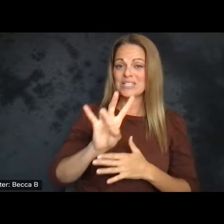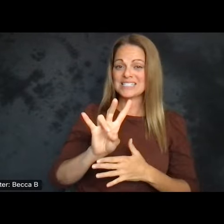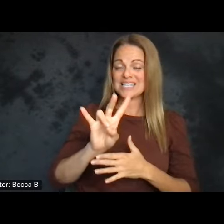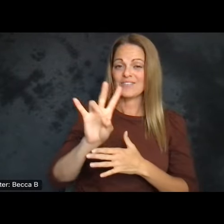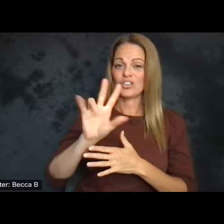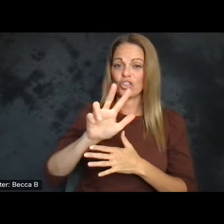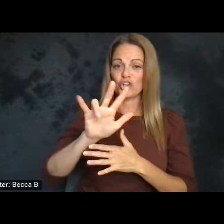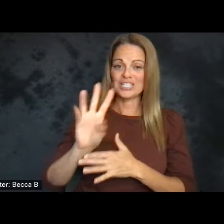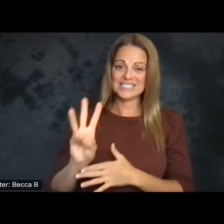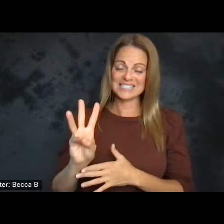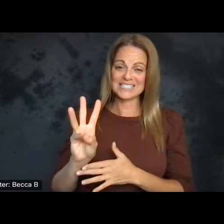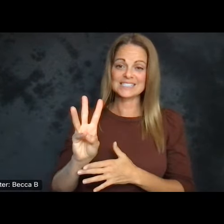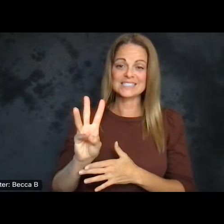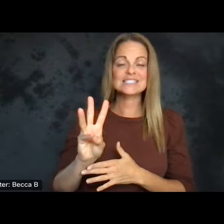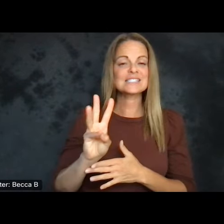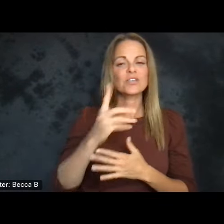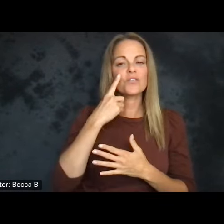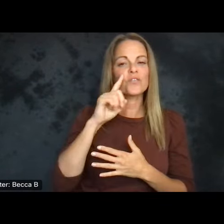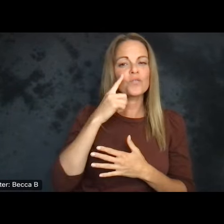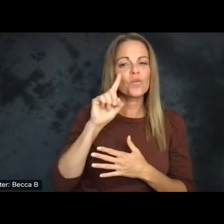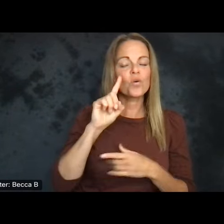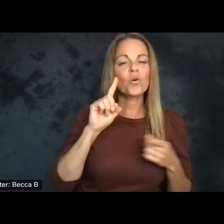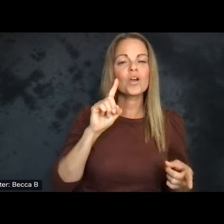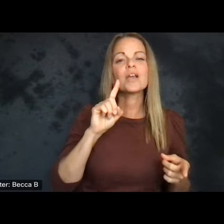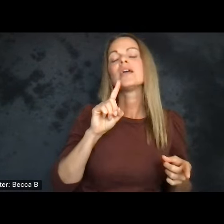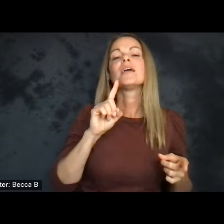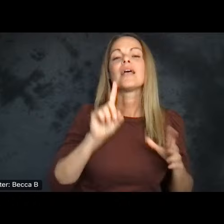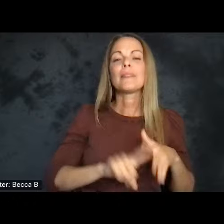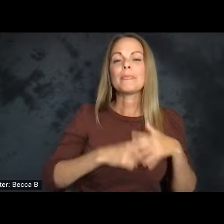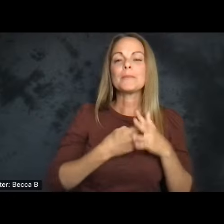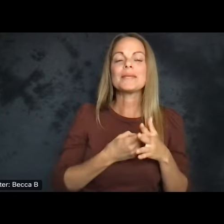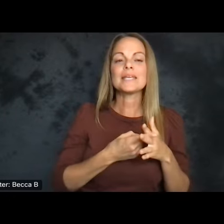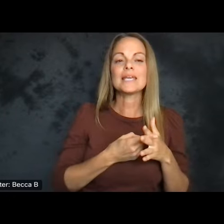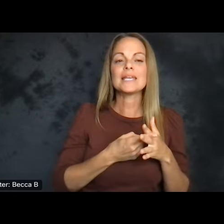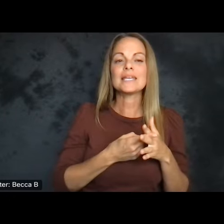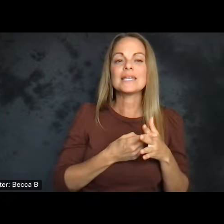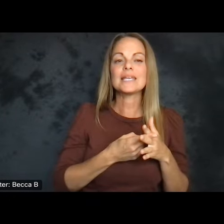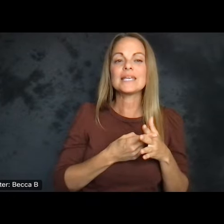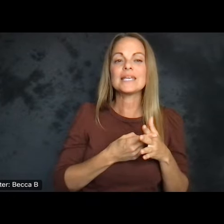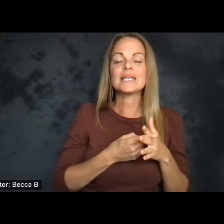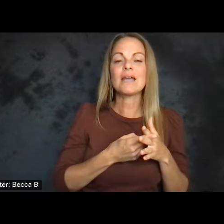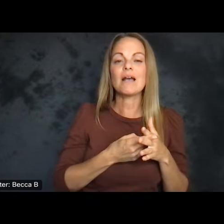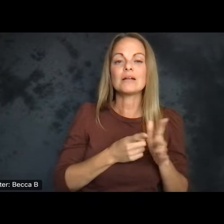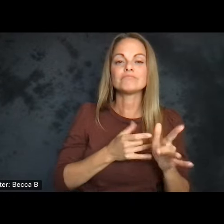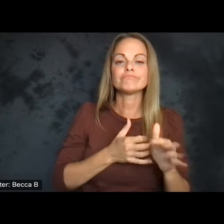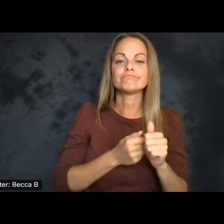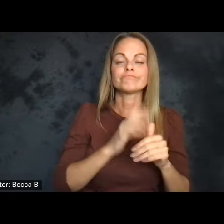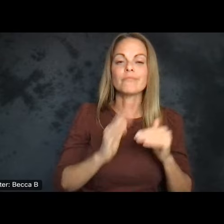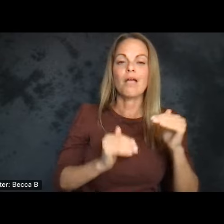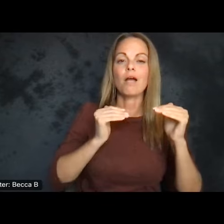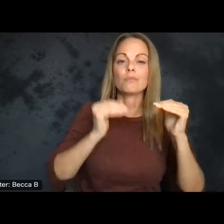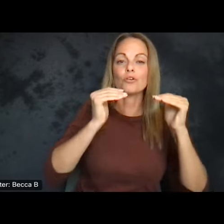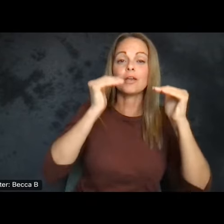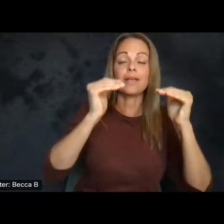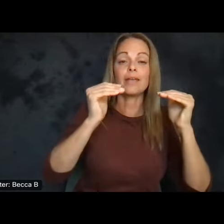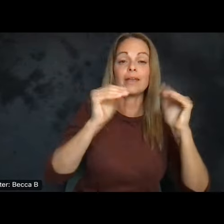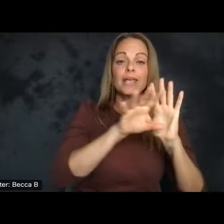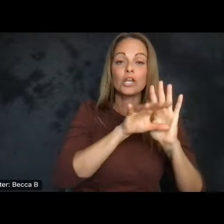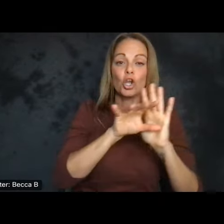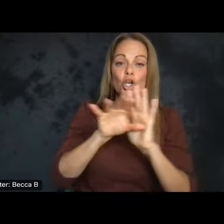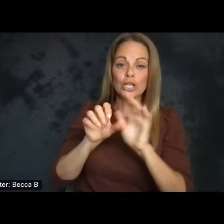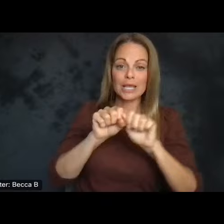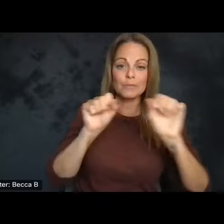$39,736, and that constitutes the beginning of phasing upgrades to our camera systems and also some